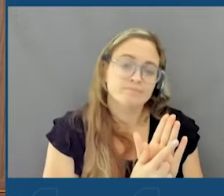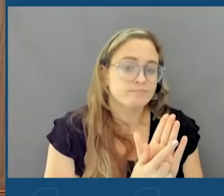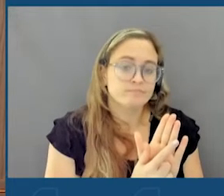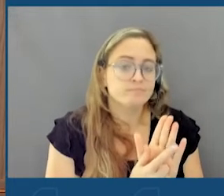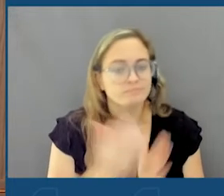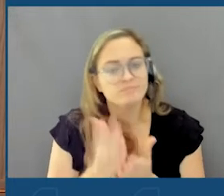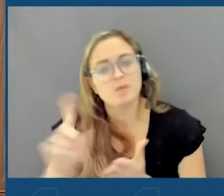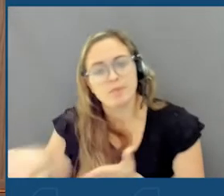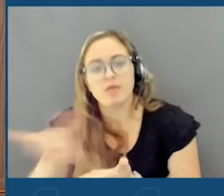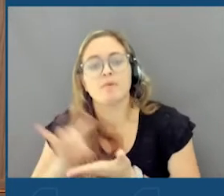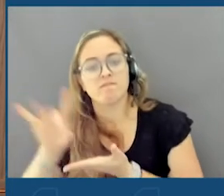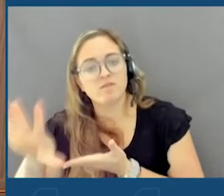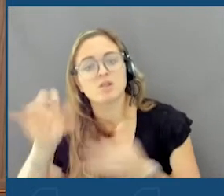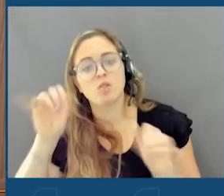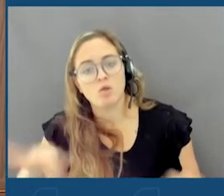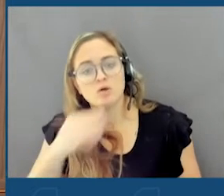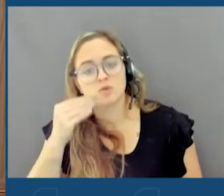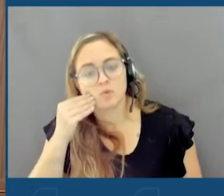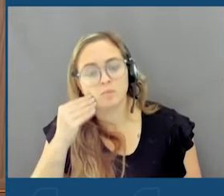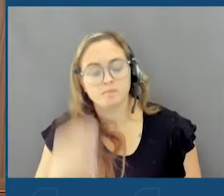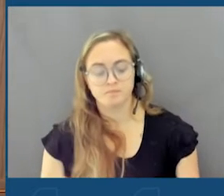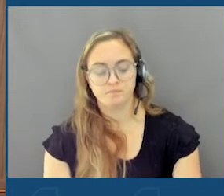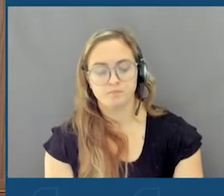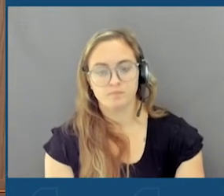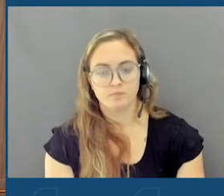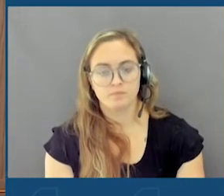evicted and lost their homes.